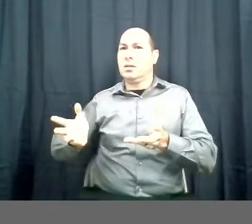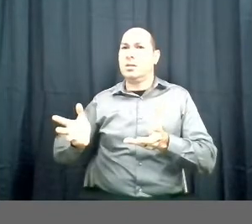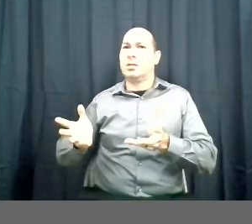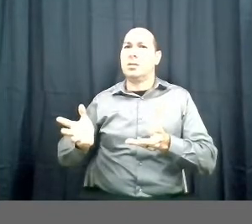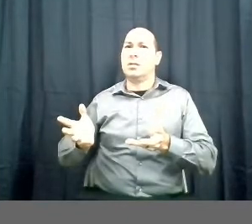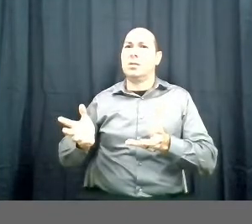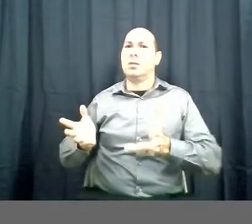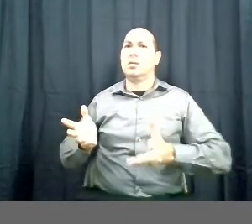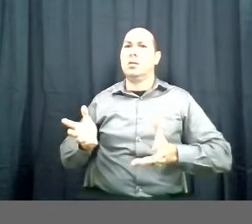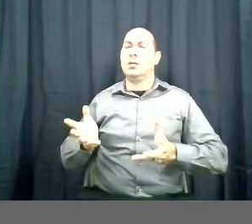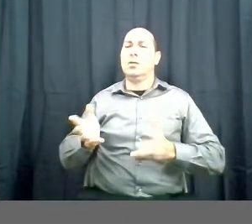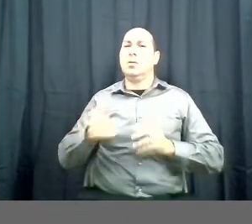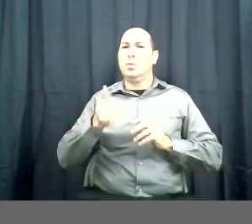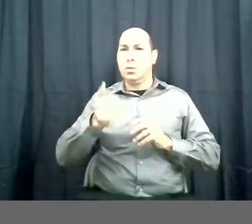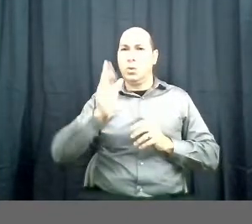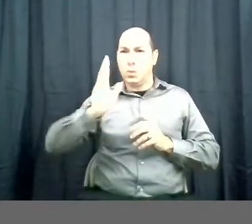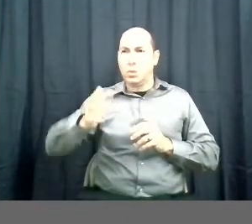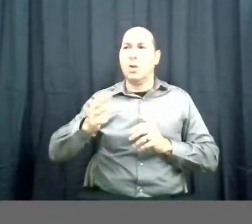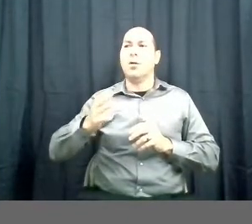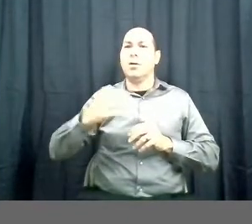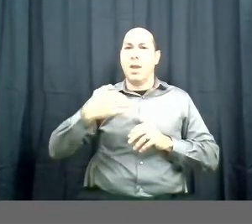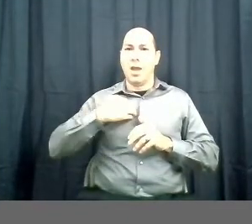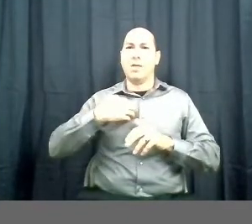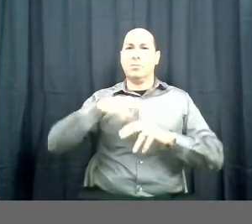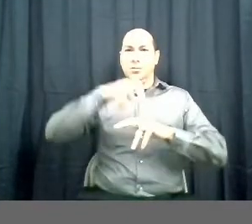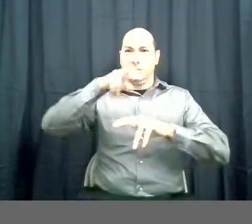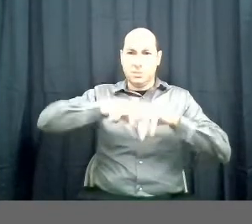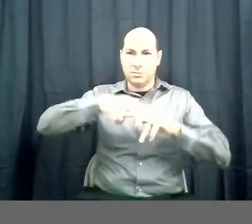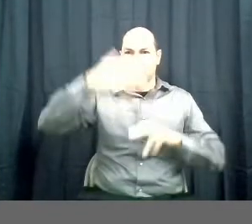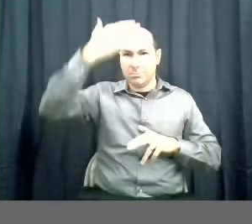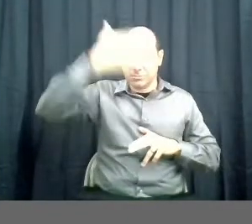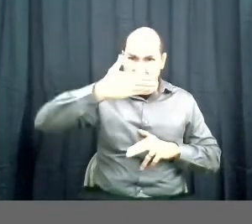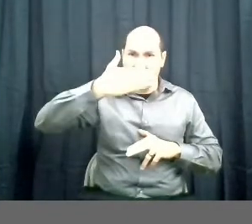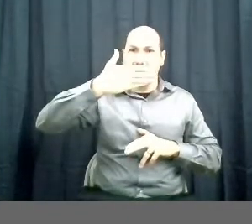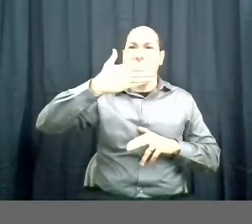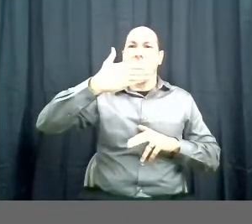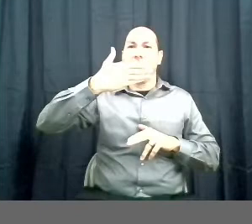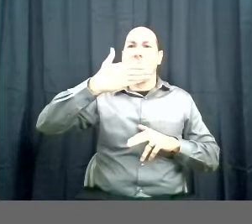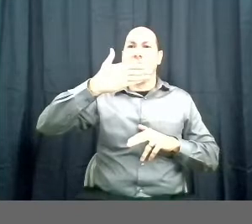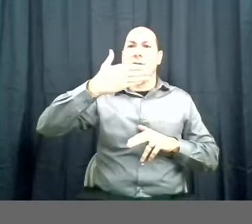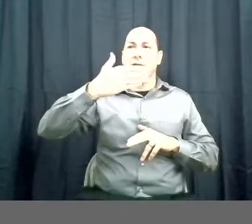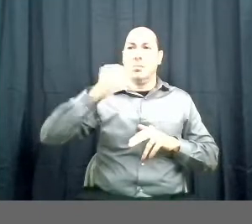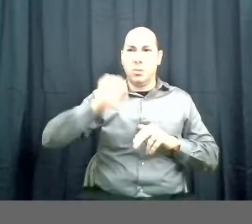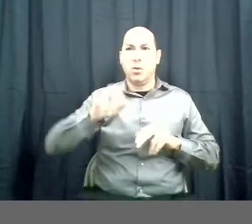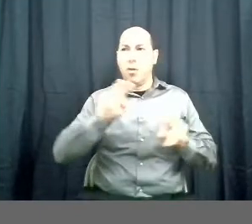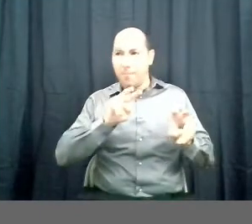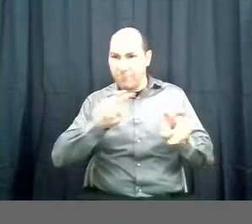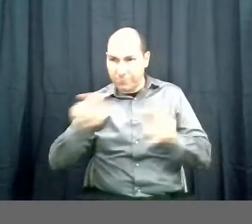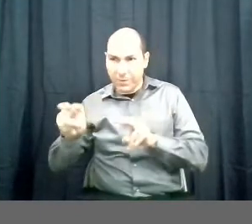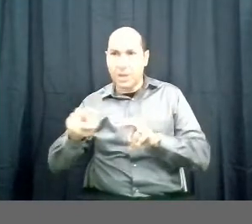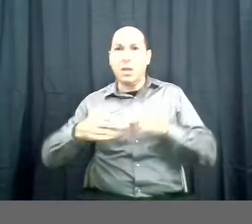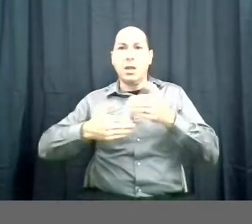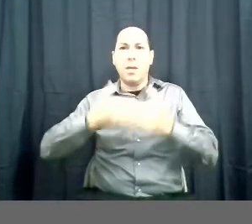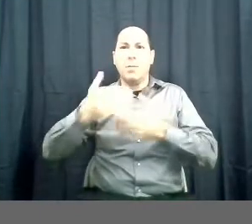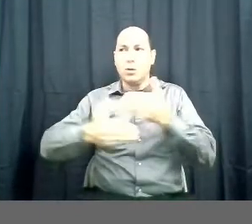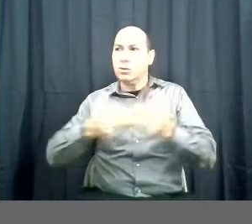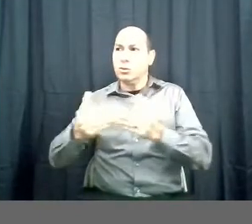seat. You will get a front seat view of the negotiations. It will